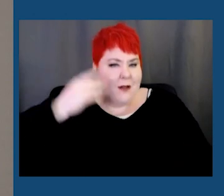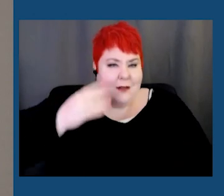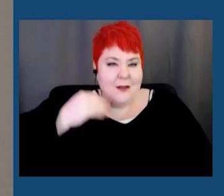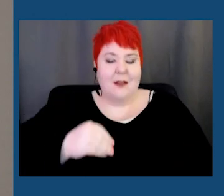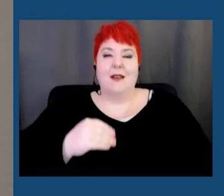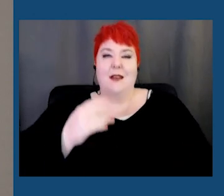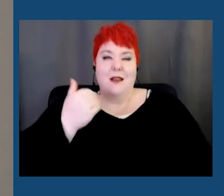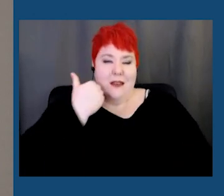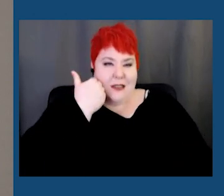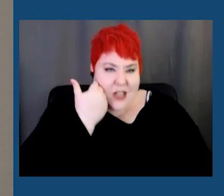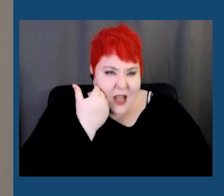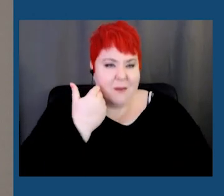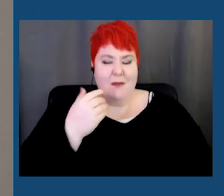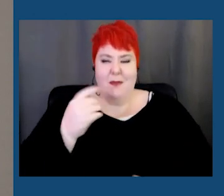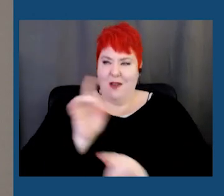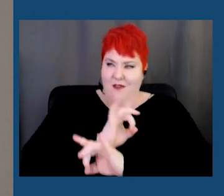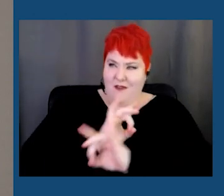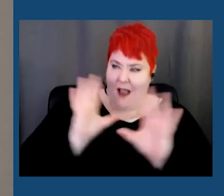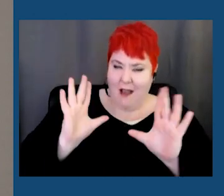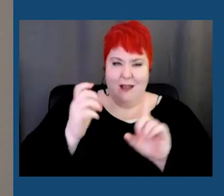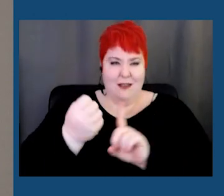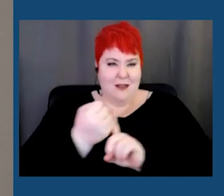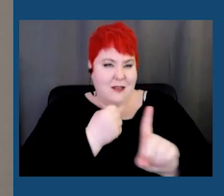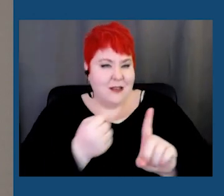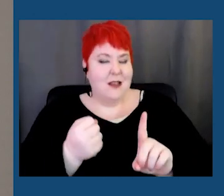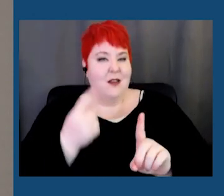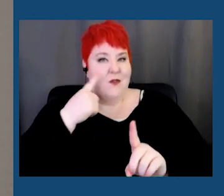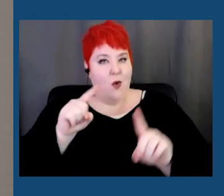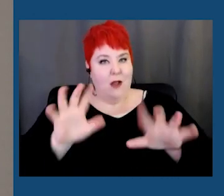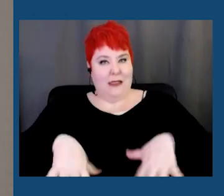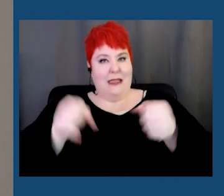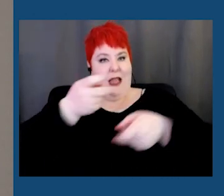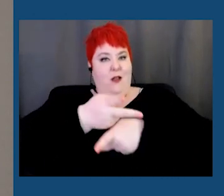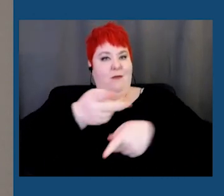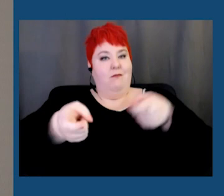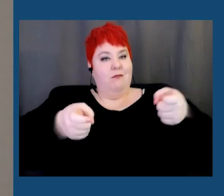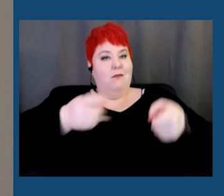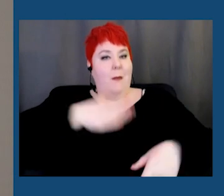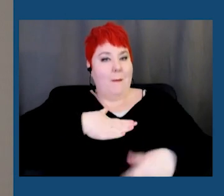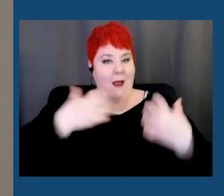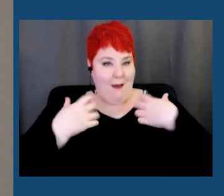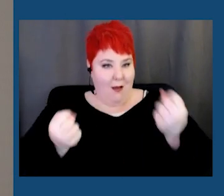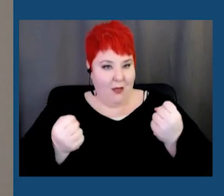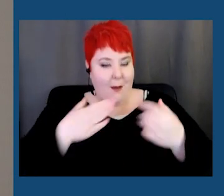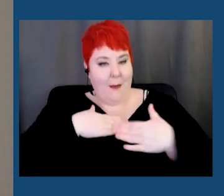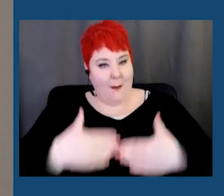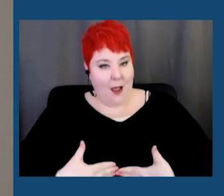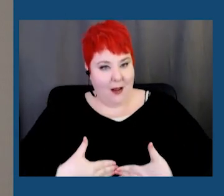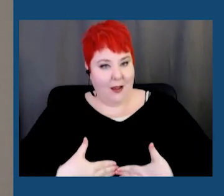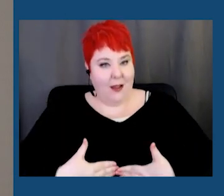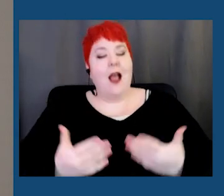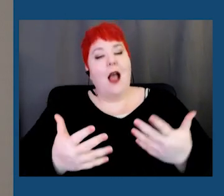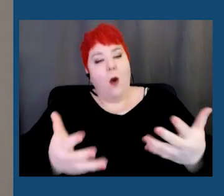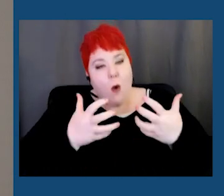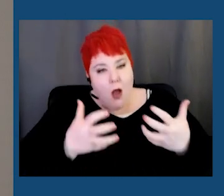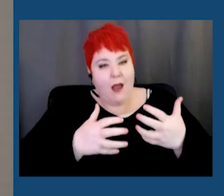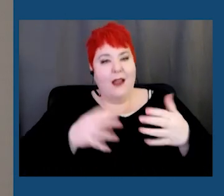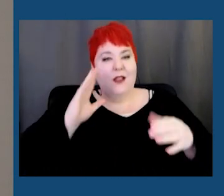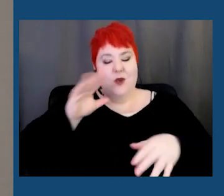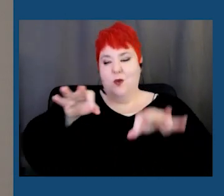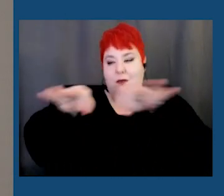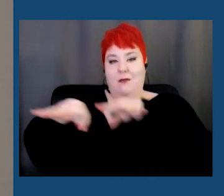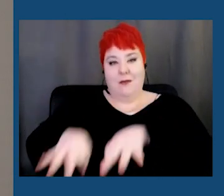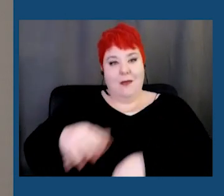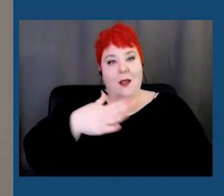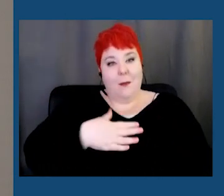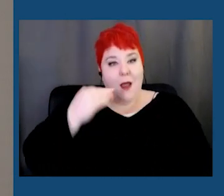taking control of their health. I want to help shed a light on these issues in my home country. What's happening